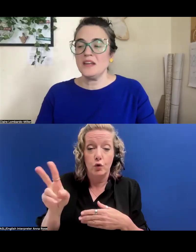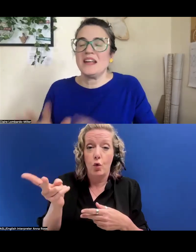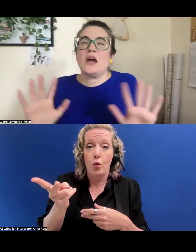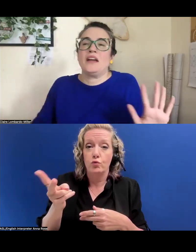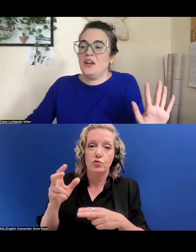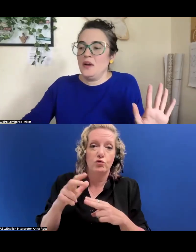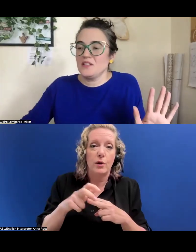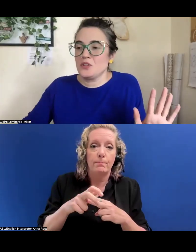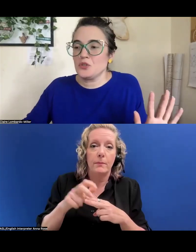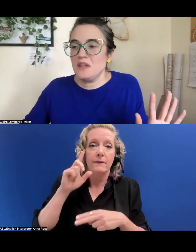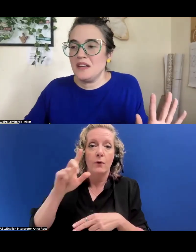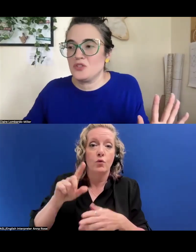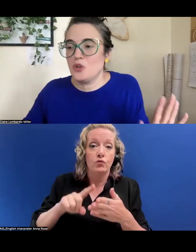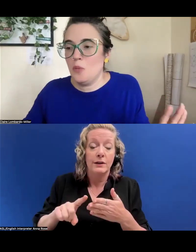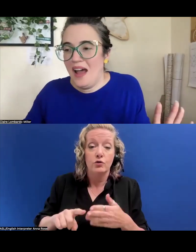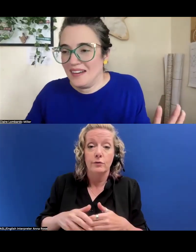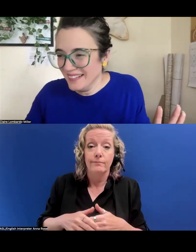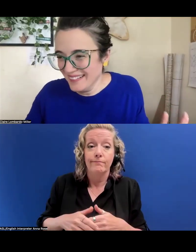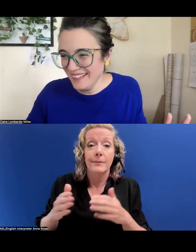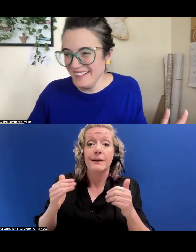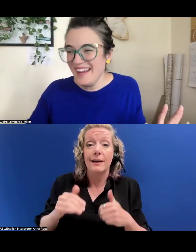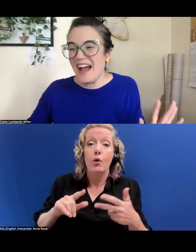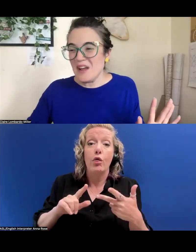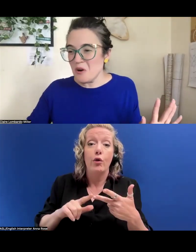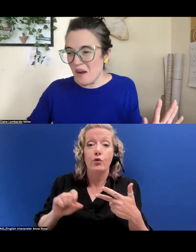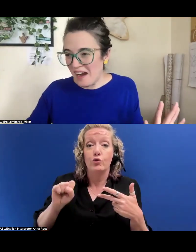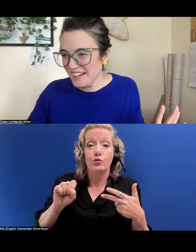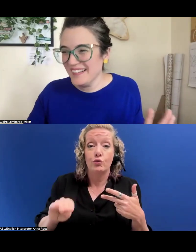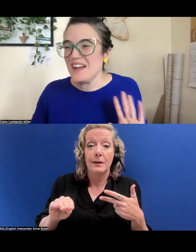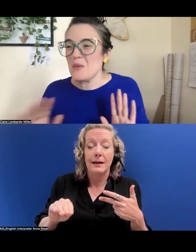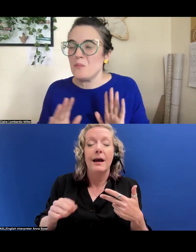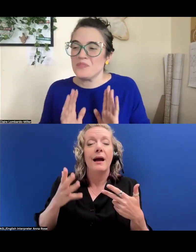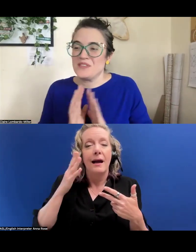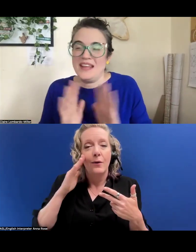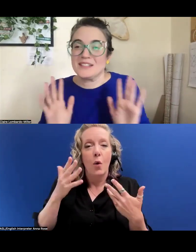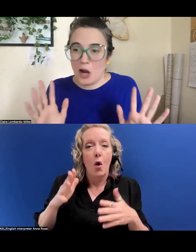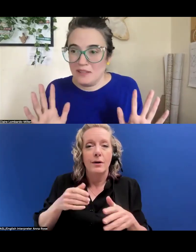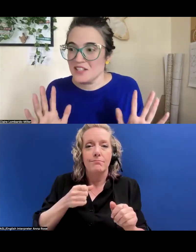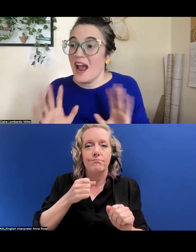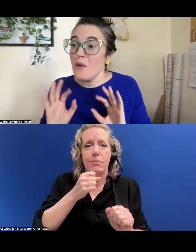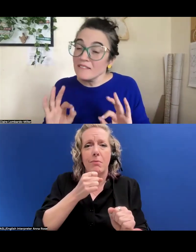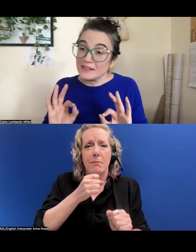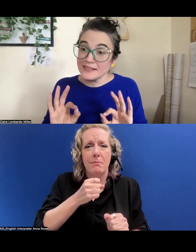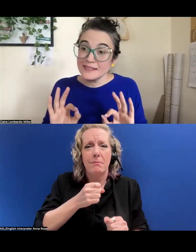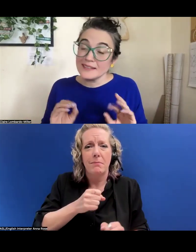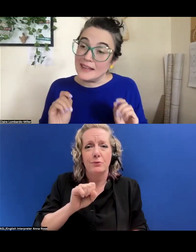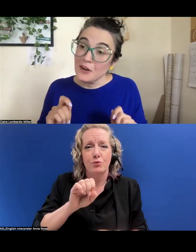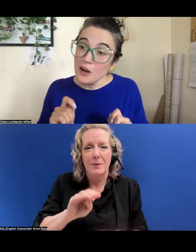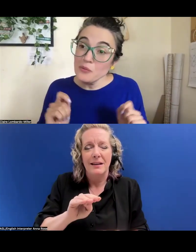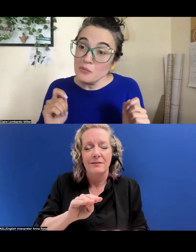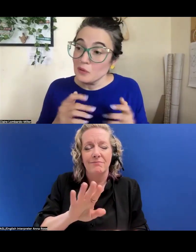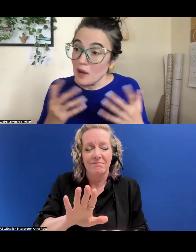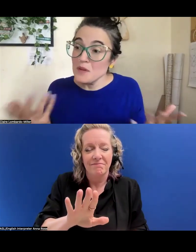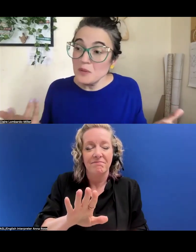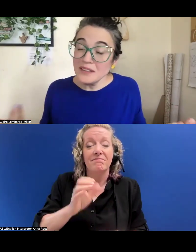Social media. Now, I know I said social media is so bad. I am aware. It's garbage. However, there